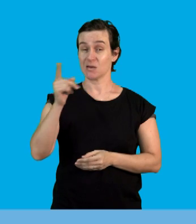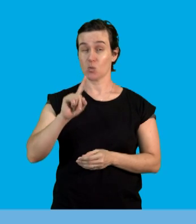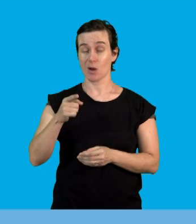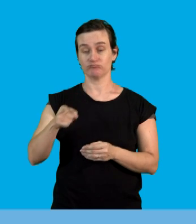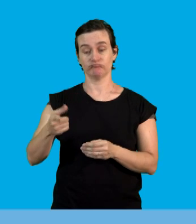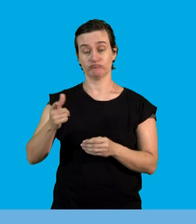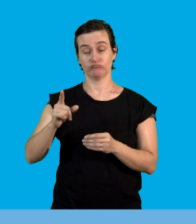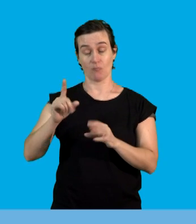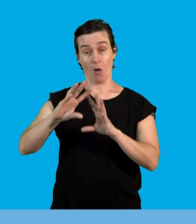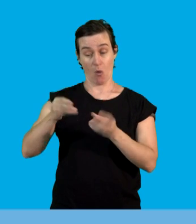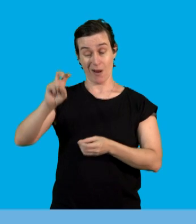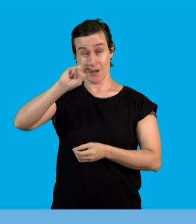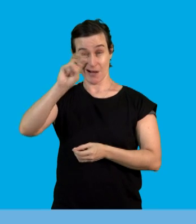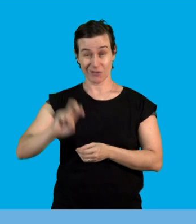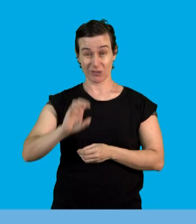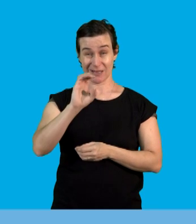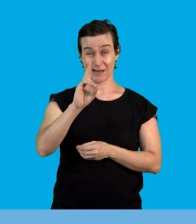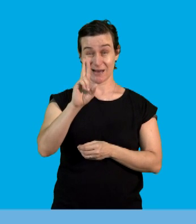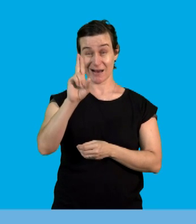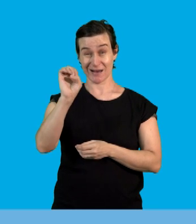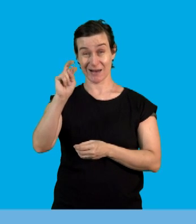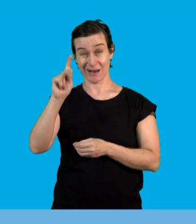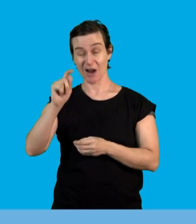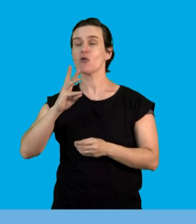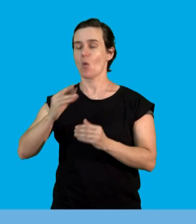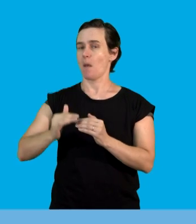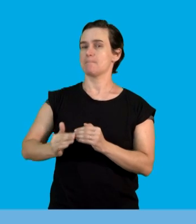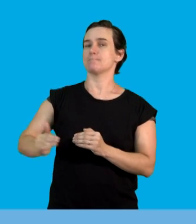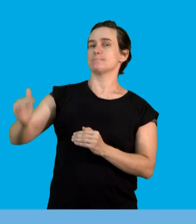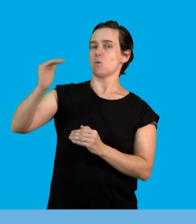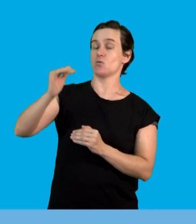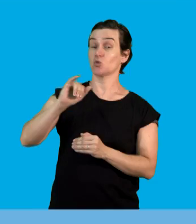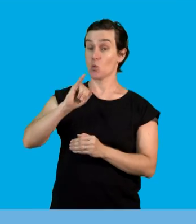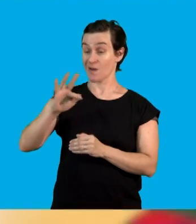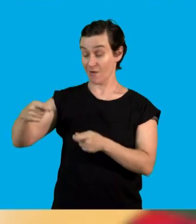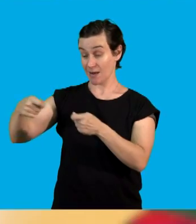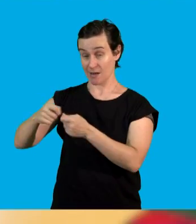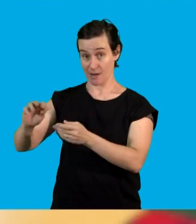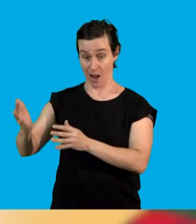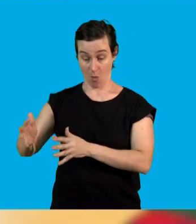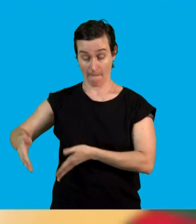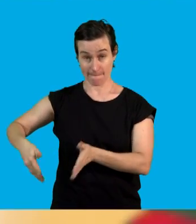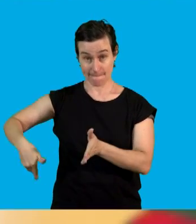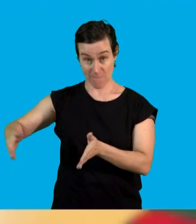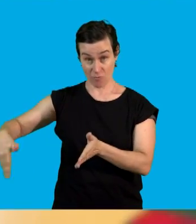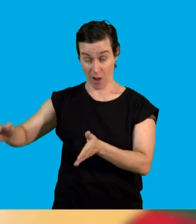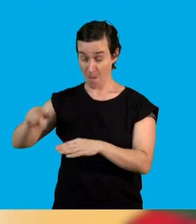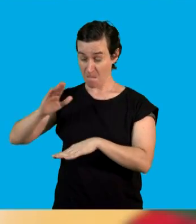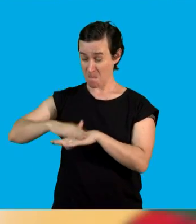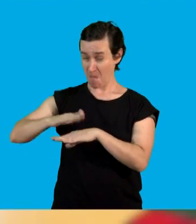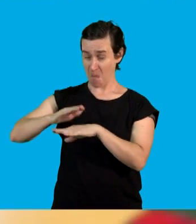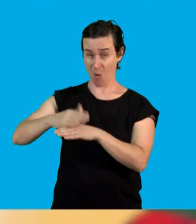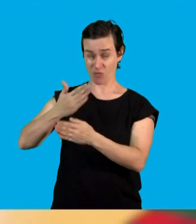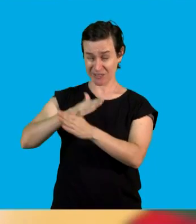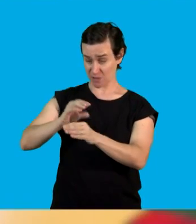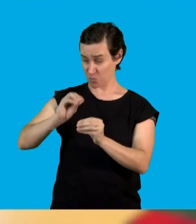to increase accordingly. So whenever we are adding a resistor in parallel, we are actually decreasing the resistance of the